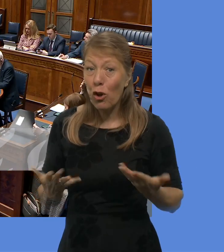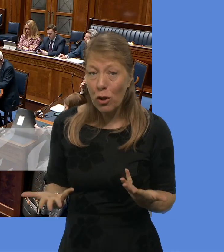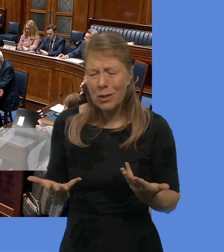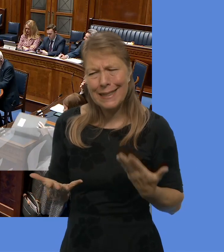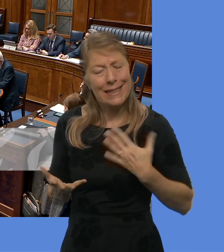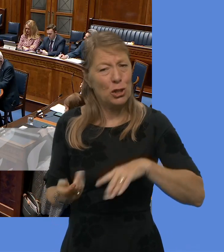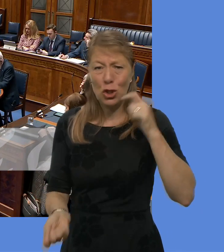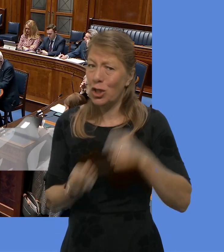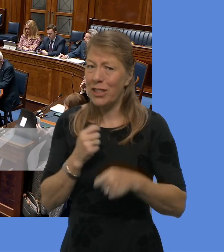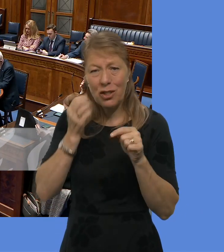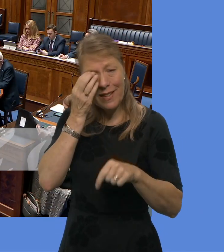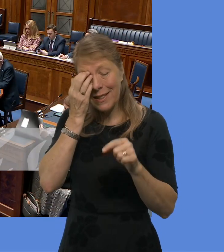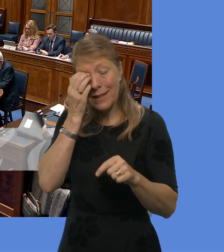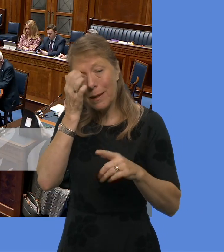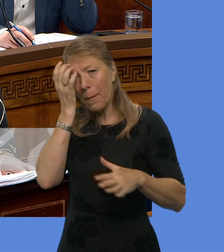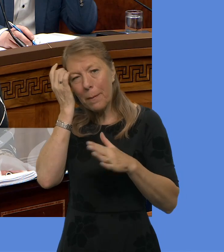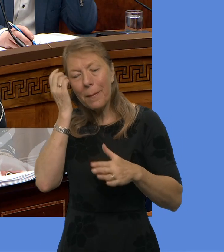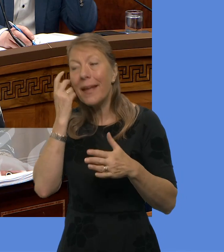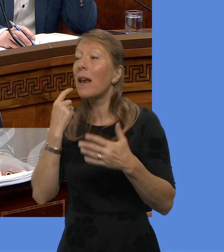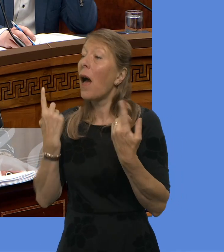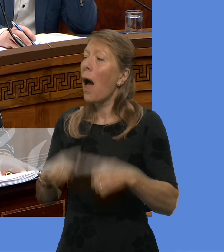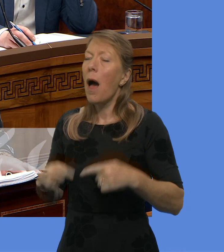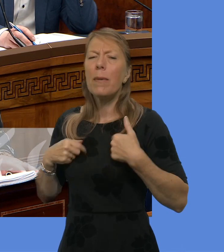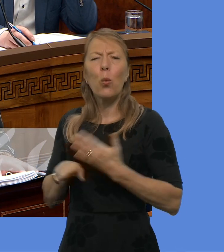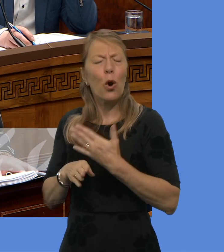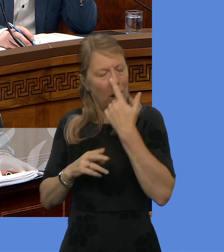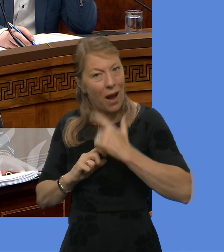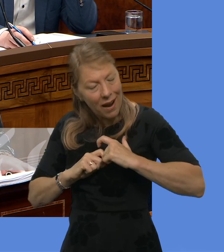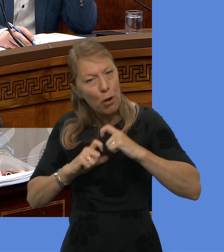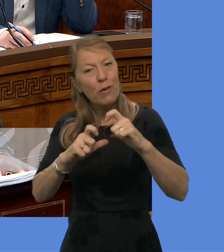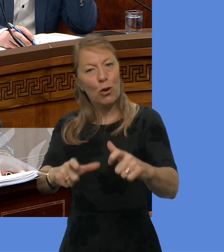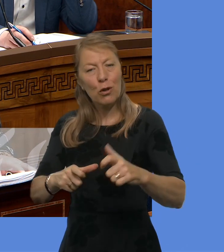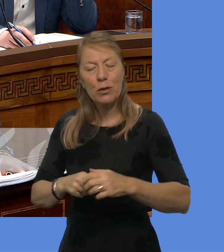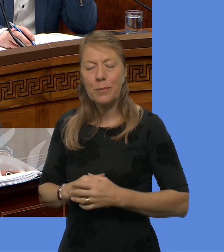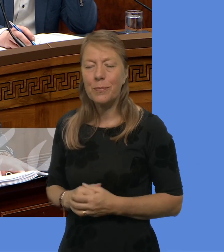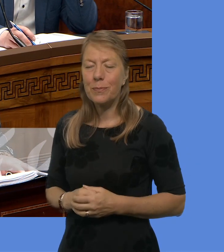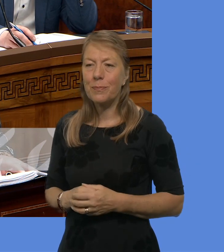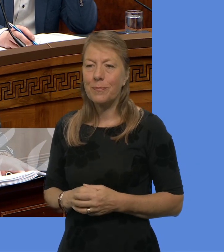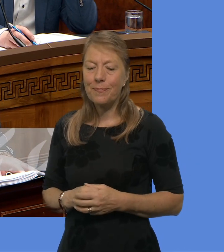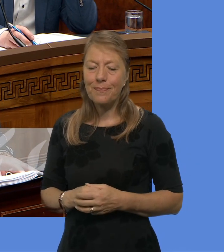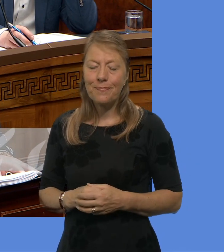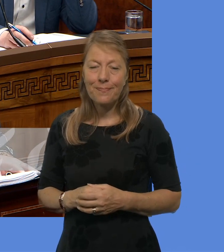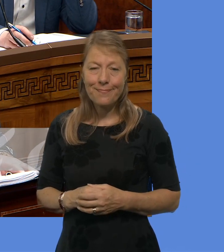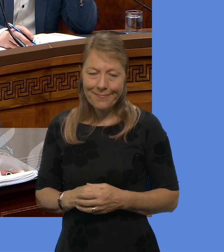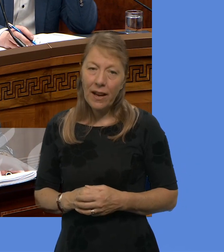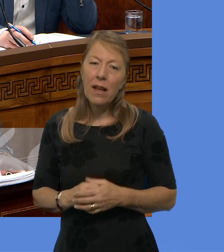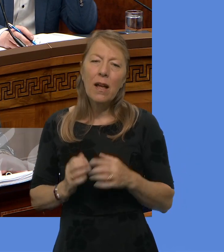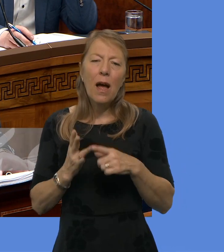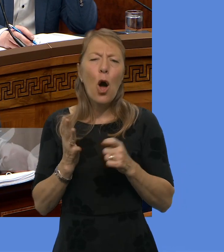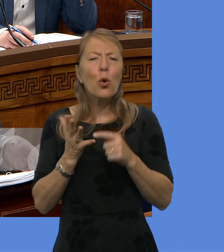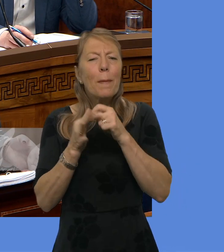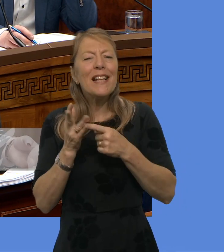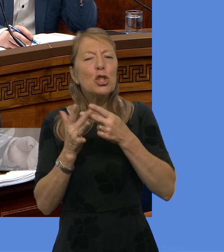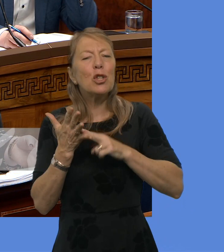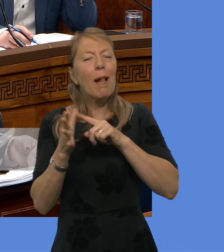Minister. The management of occupational health within all grades of Northern Ireland Civil Service is a matter for the Department of Finance, and